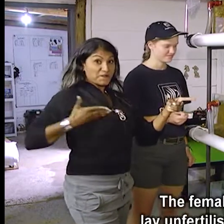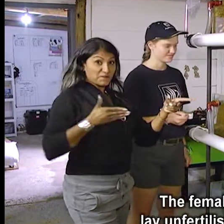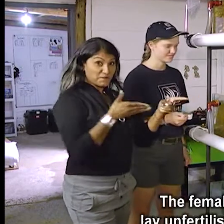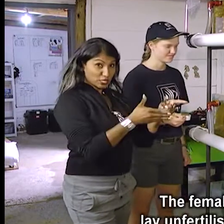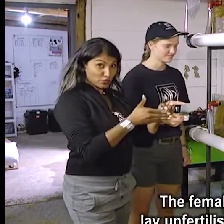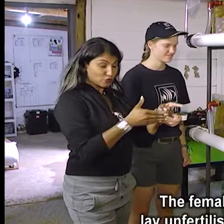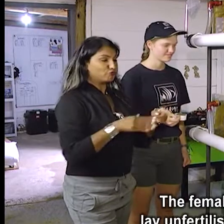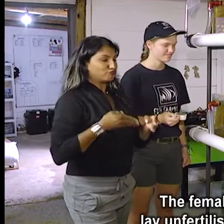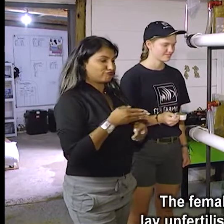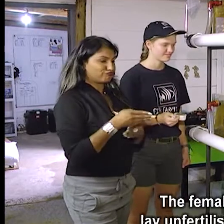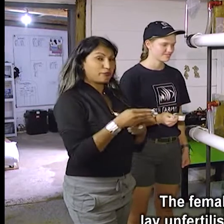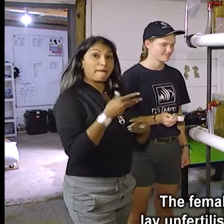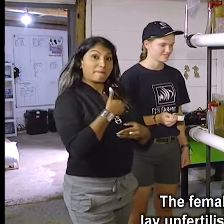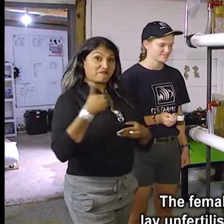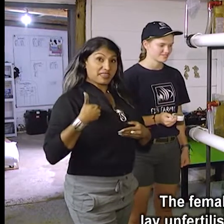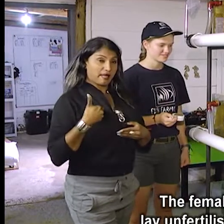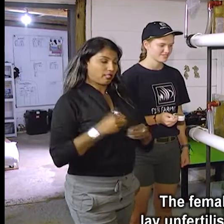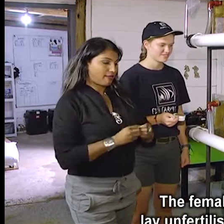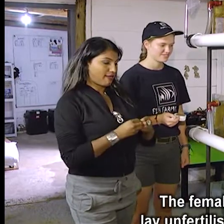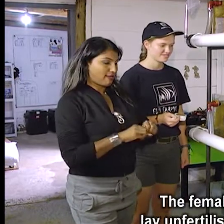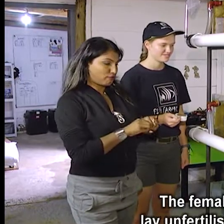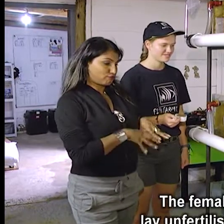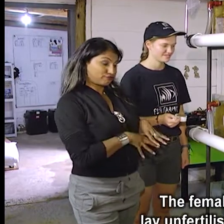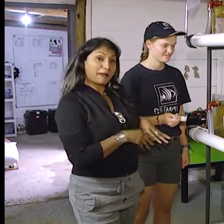The female fish lay unfertilized eggs.